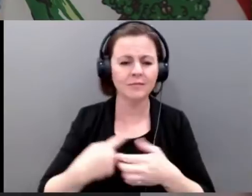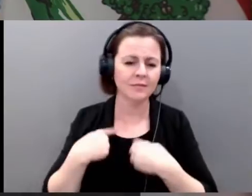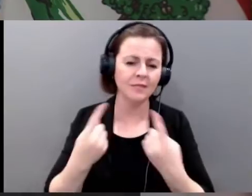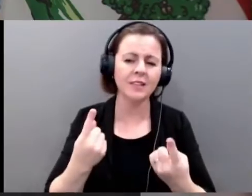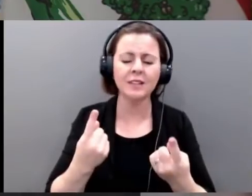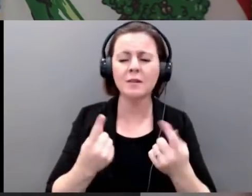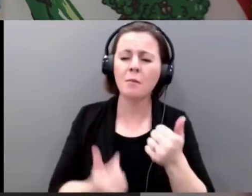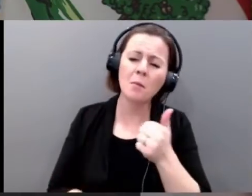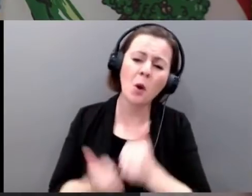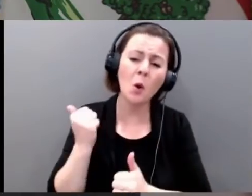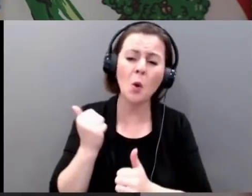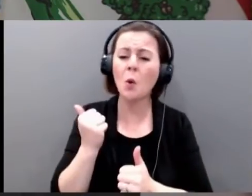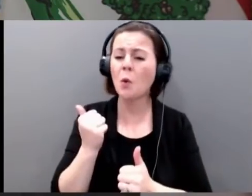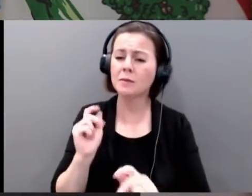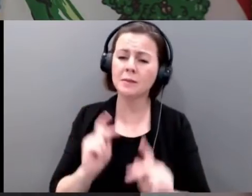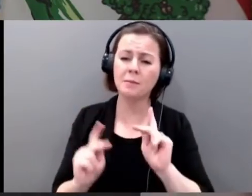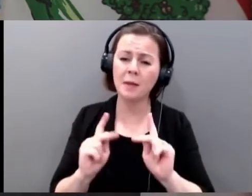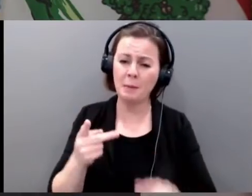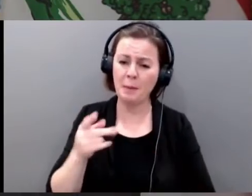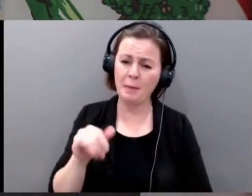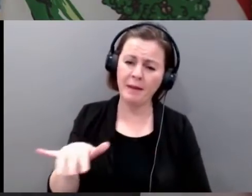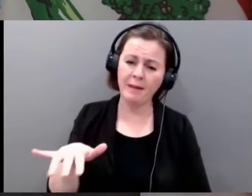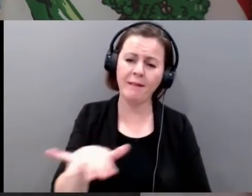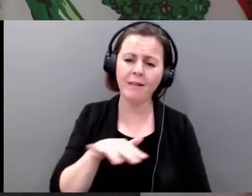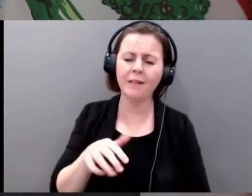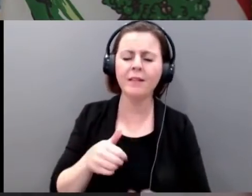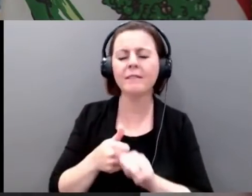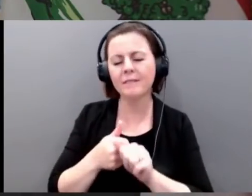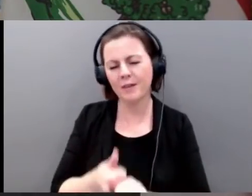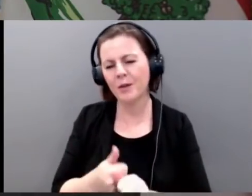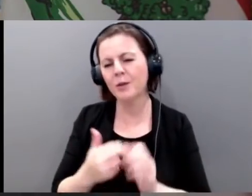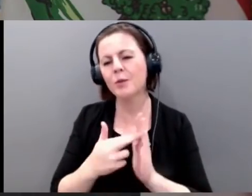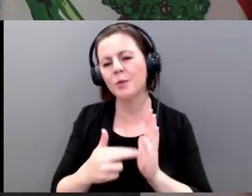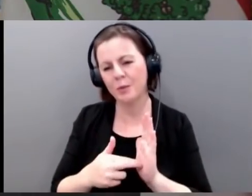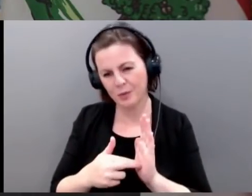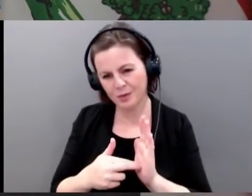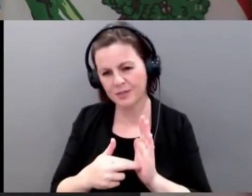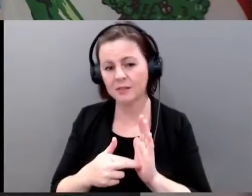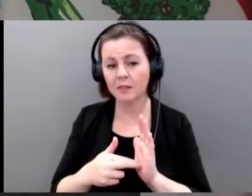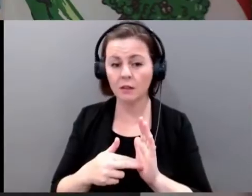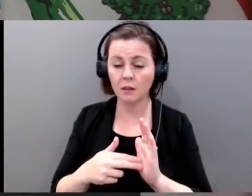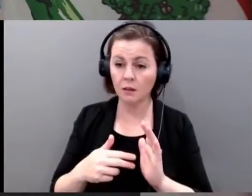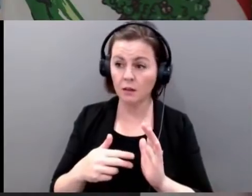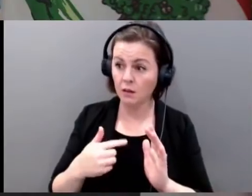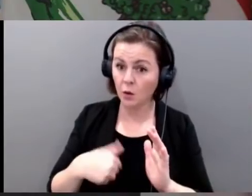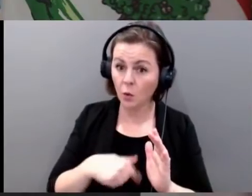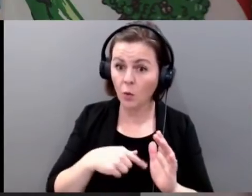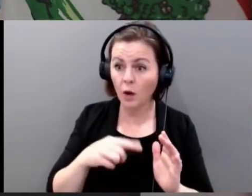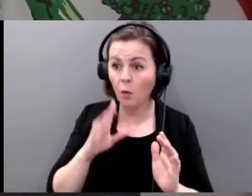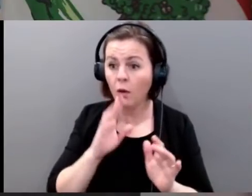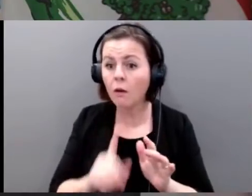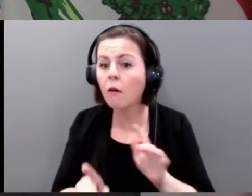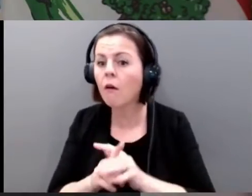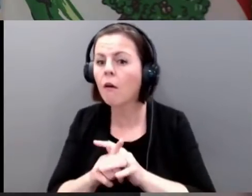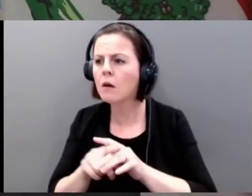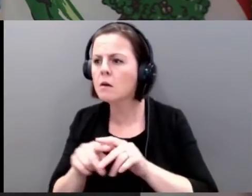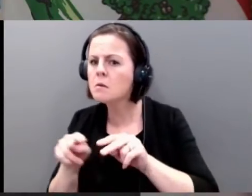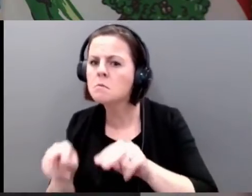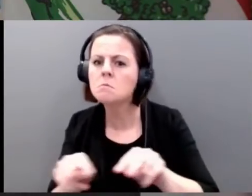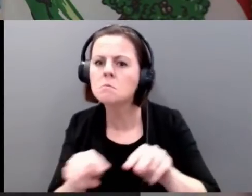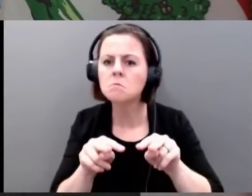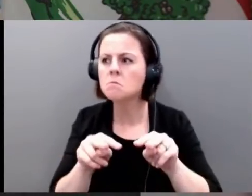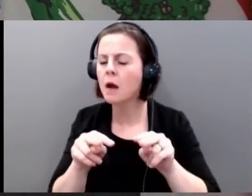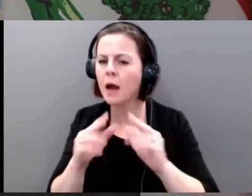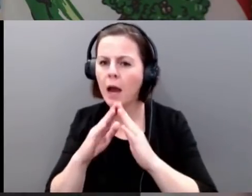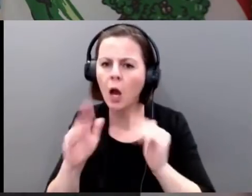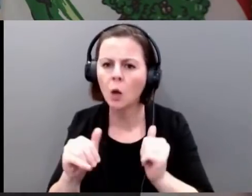of islanders are following these rules, and we don't anticipate having to knock on a random door and count bodies in the house